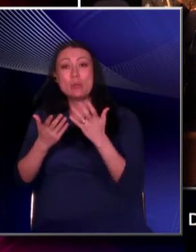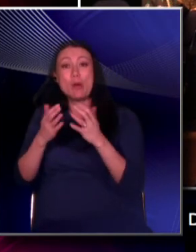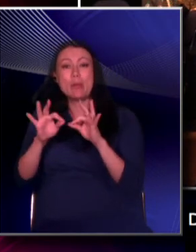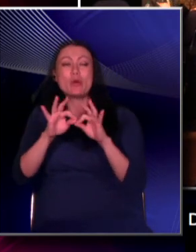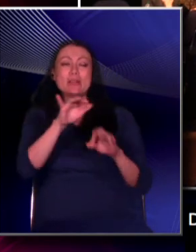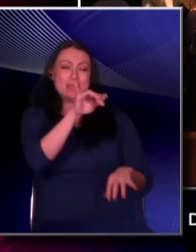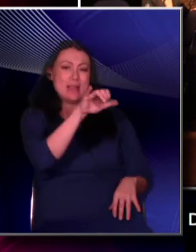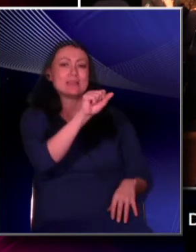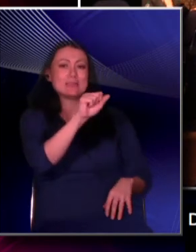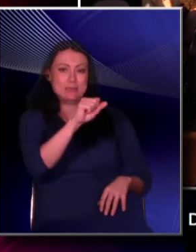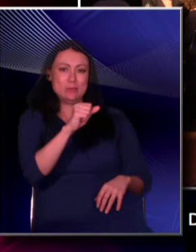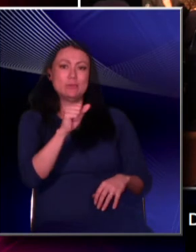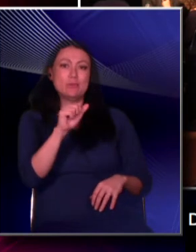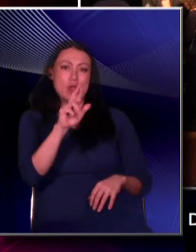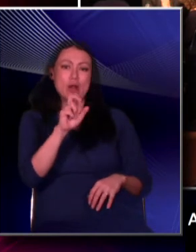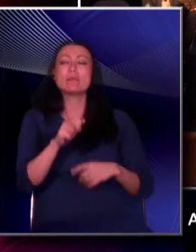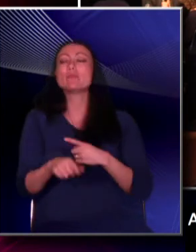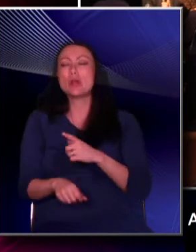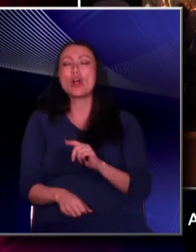Yes. They are.